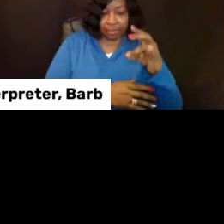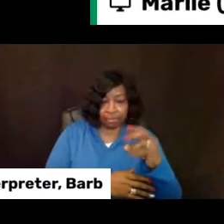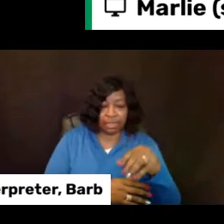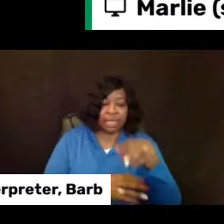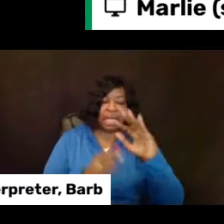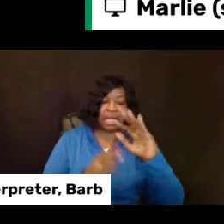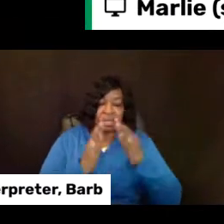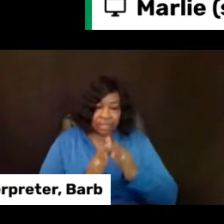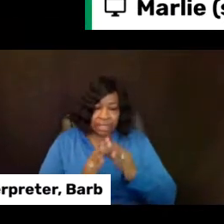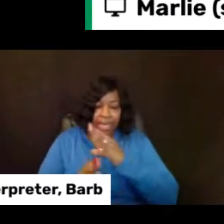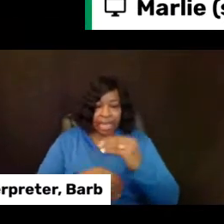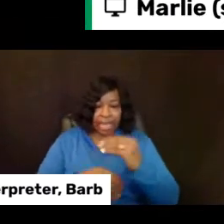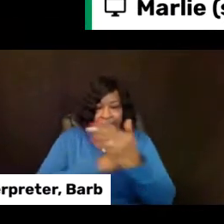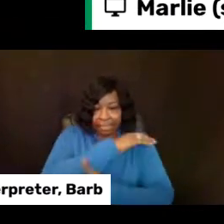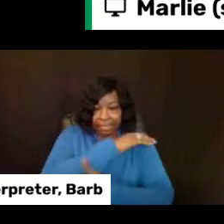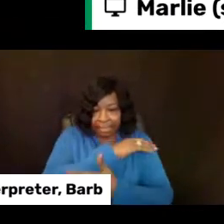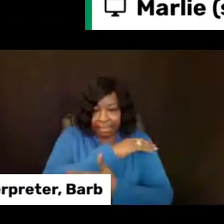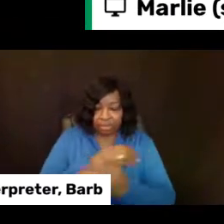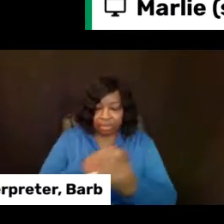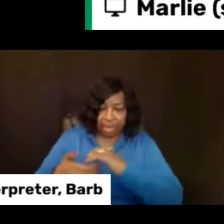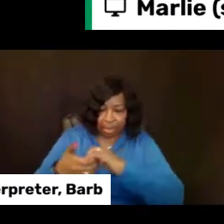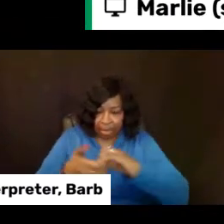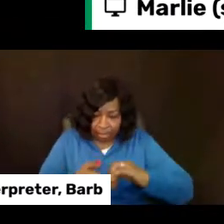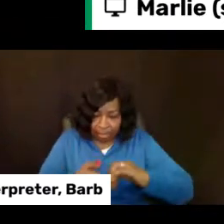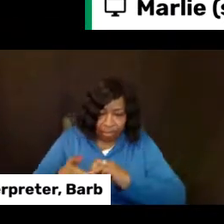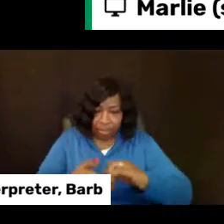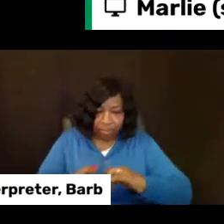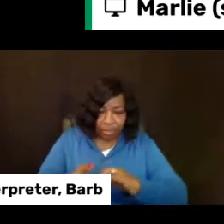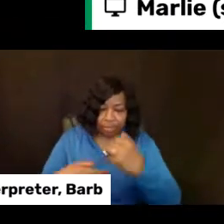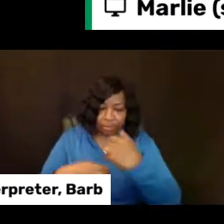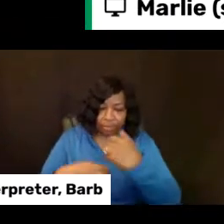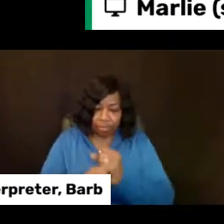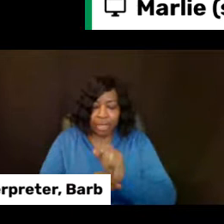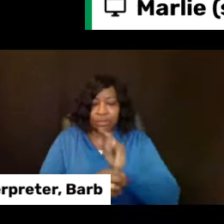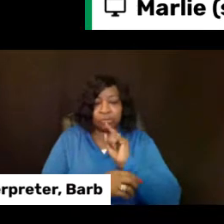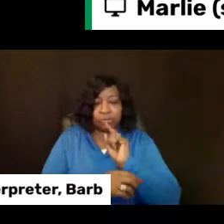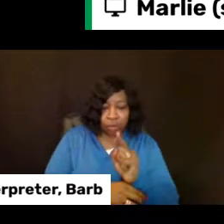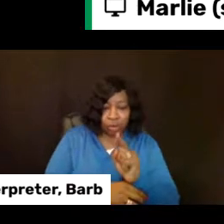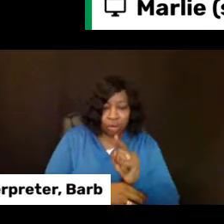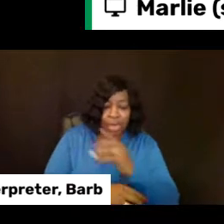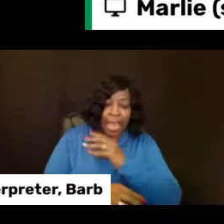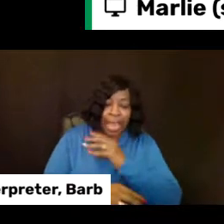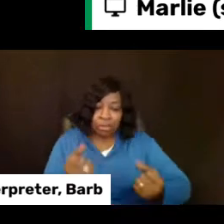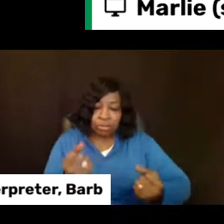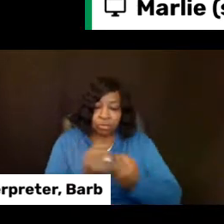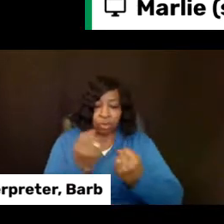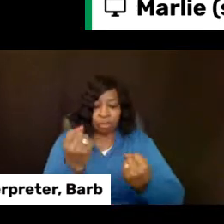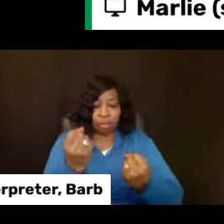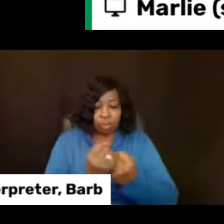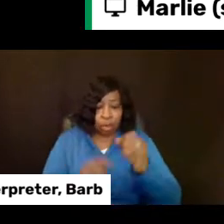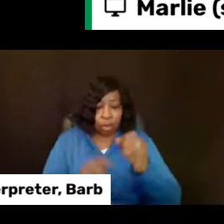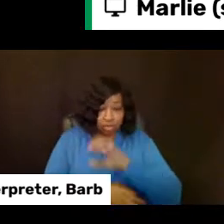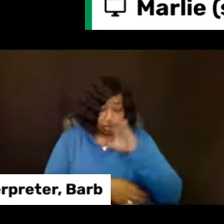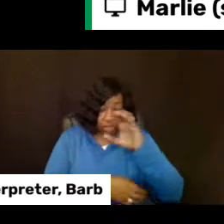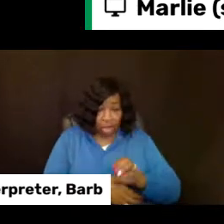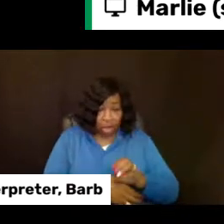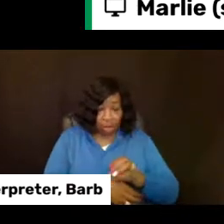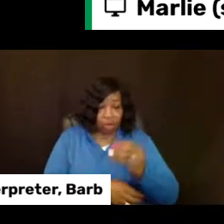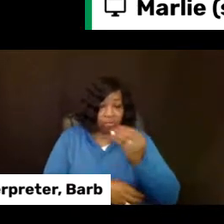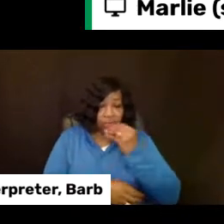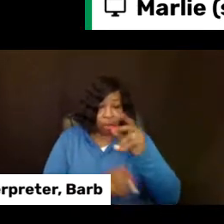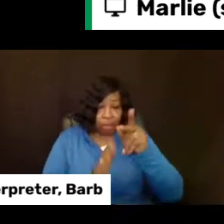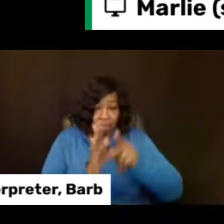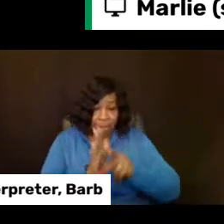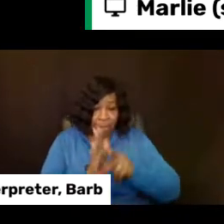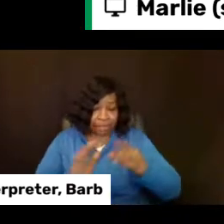and the county did collaborative efforts to ensure and to support the Chicago Food Policy